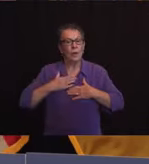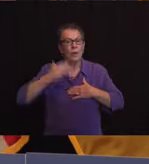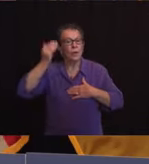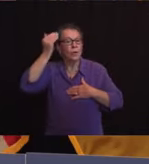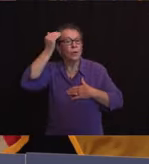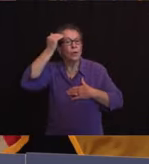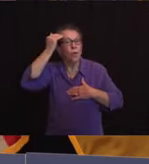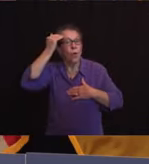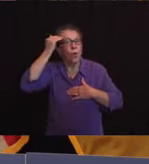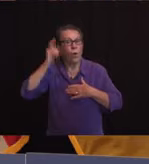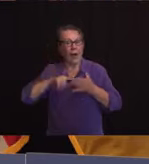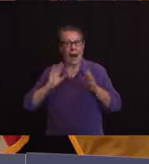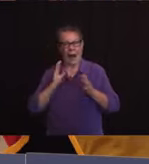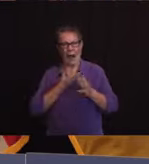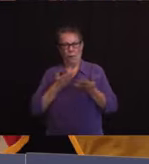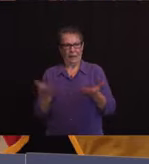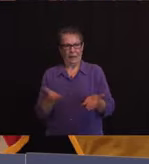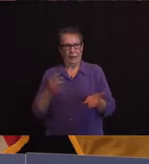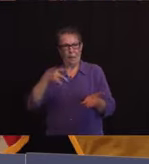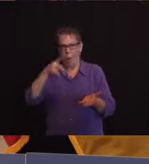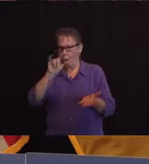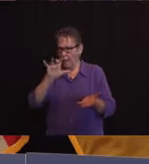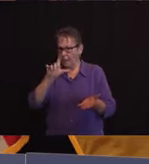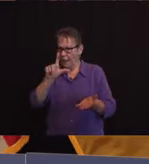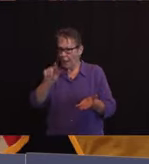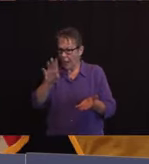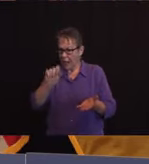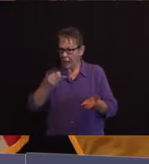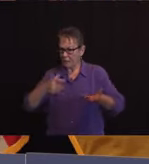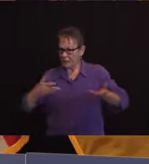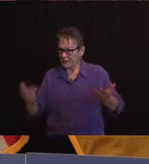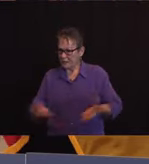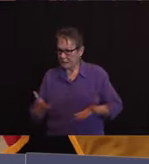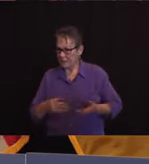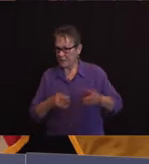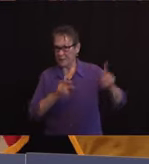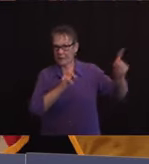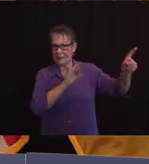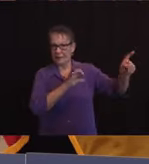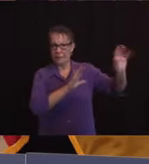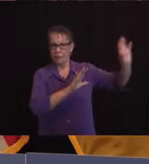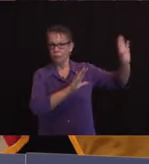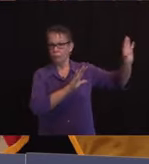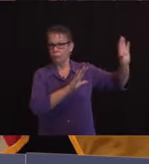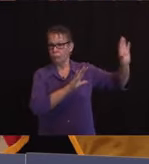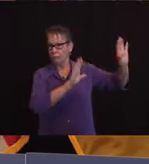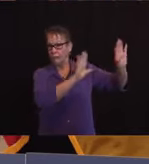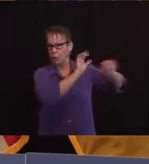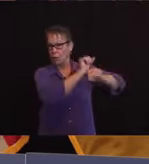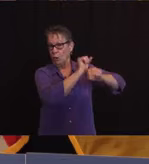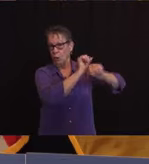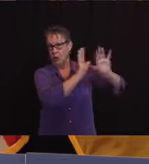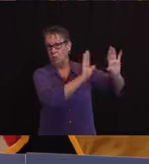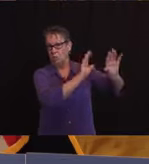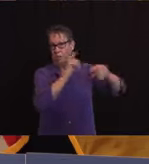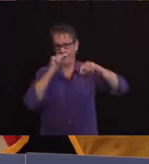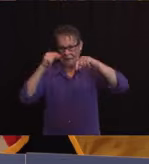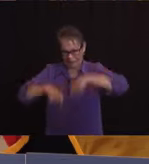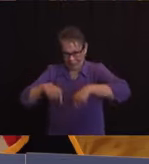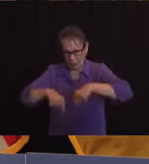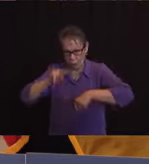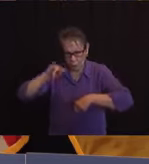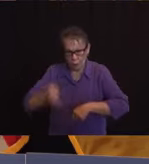and what they do analyze is a combination of two different types. One is what we call targeted